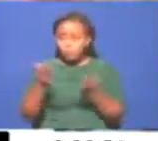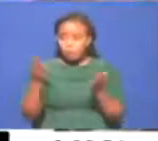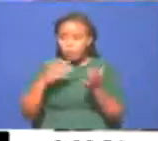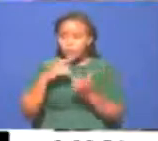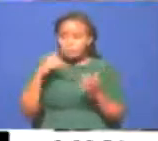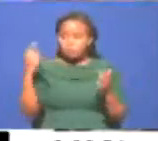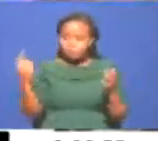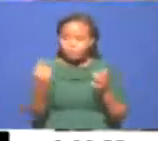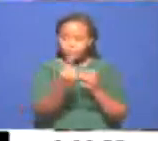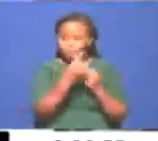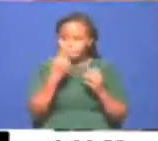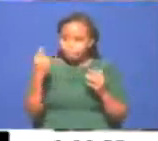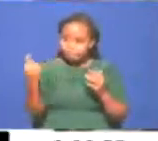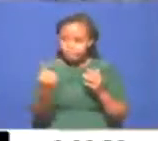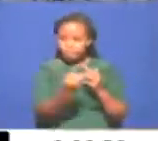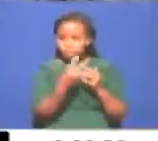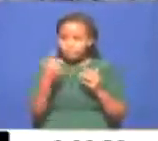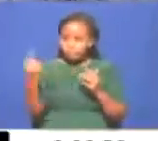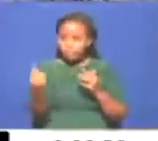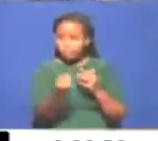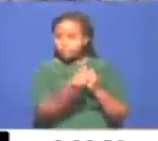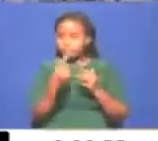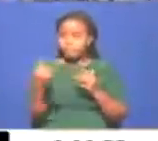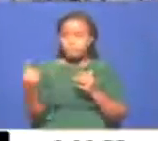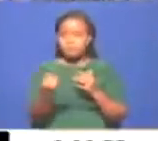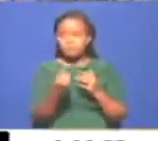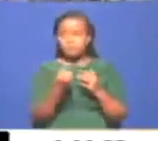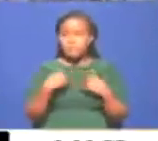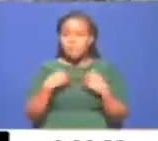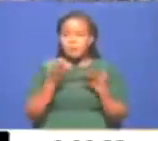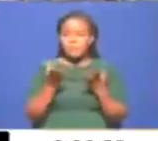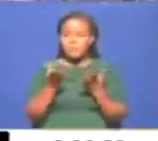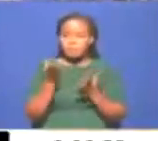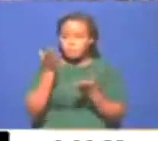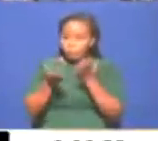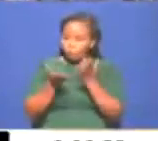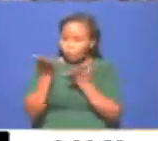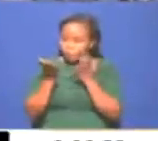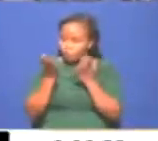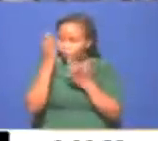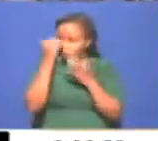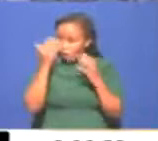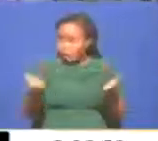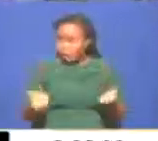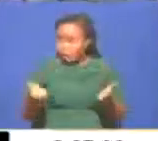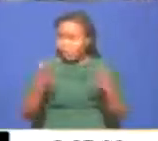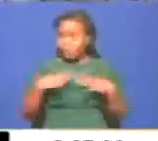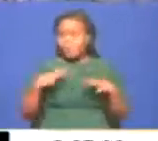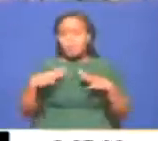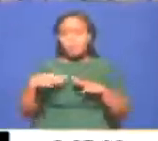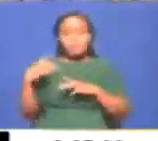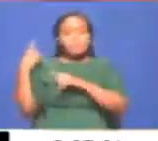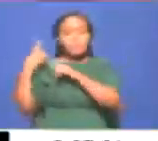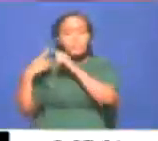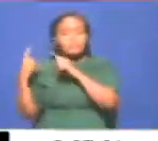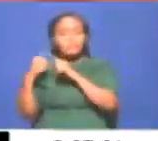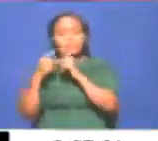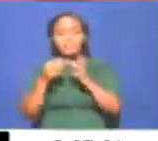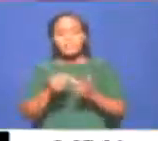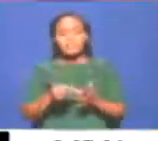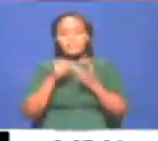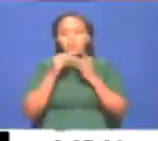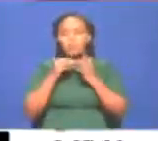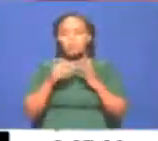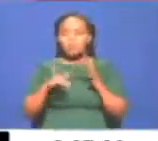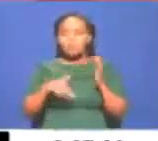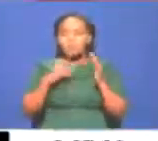speed and creates a zero gravity inside, so that the riders experience a special thrill of